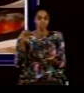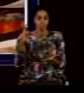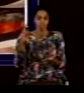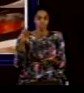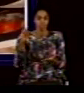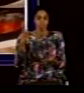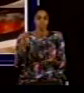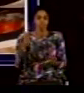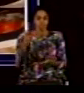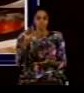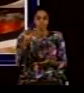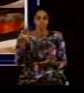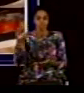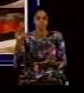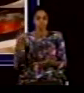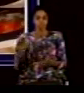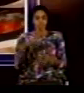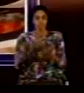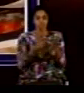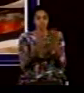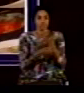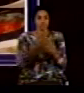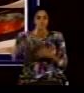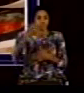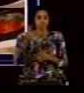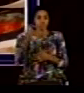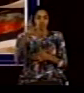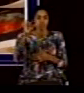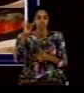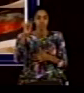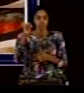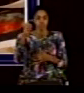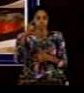September 2021, during the crusade at Jialingo,